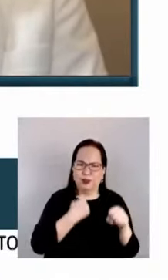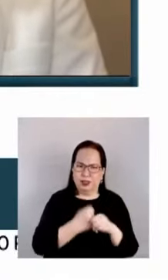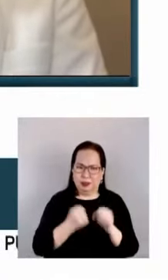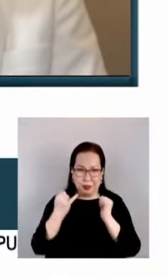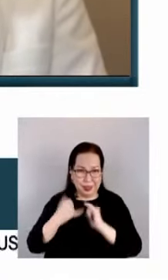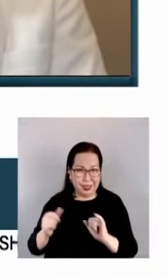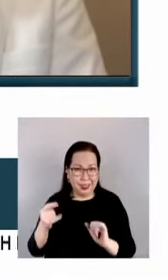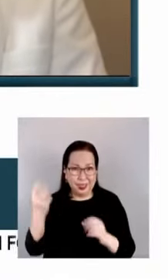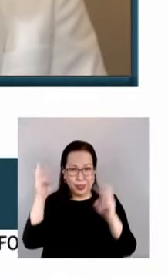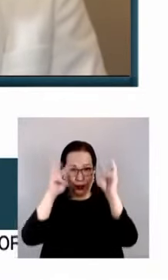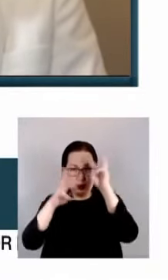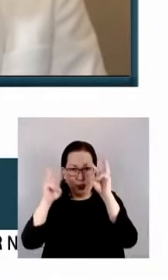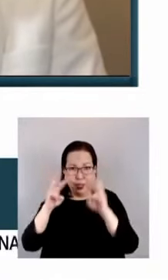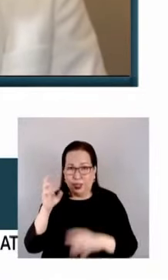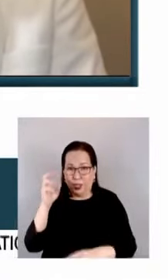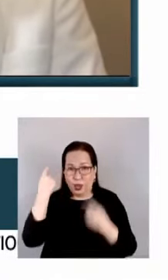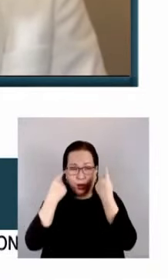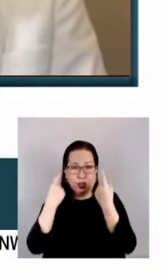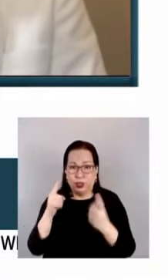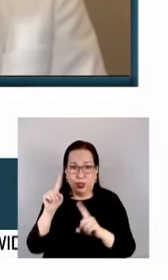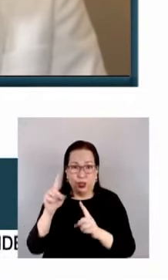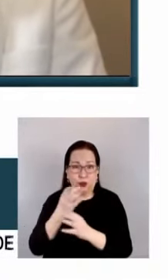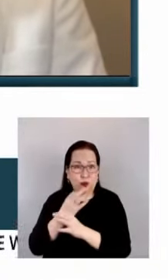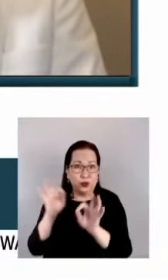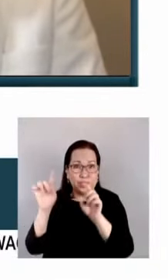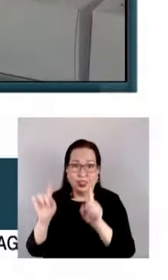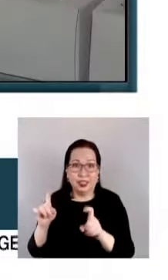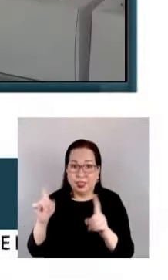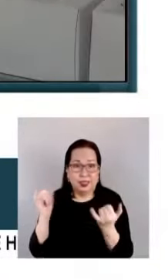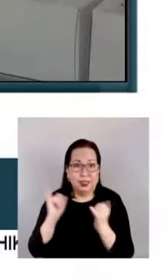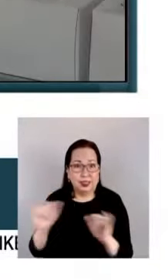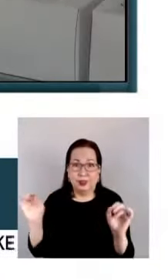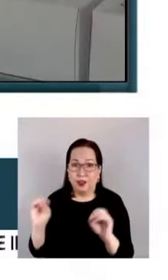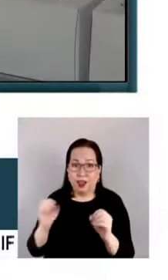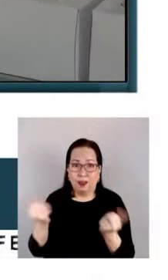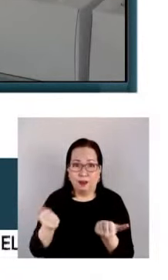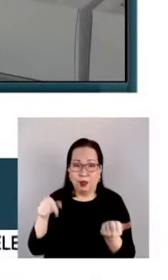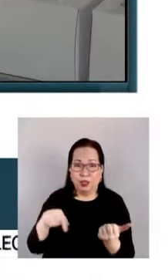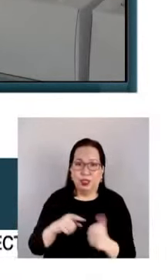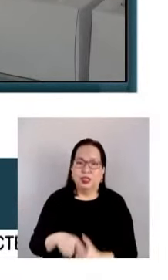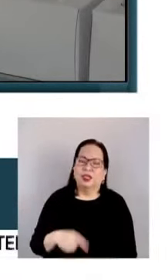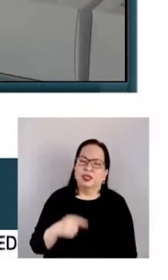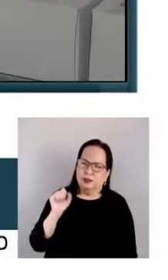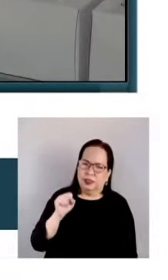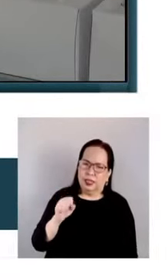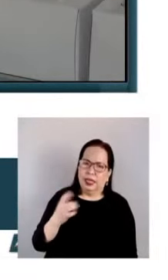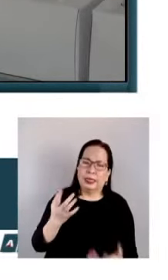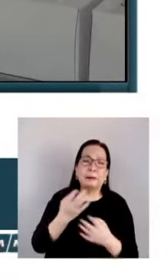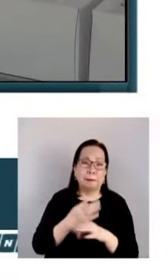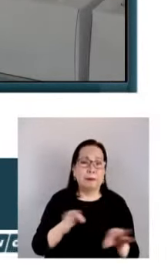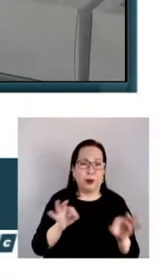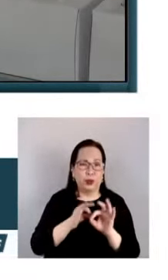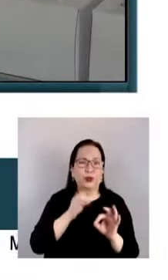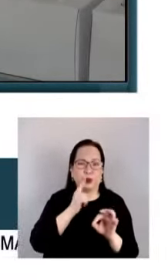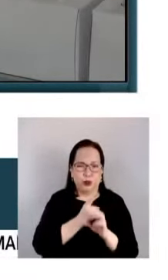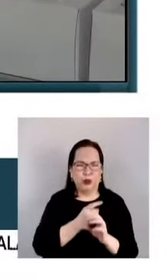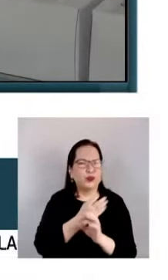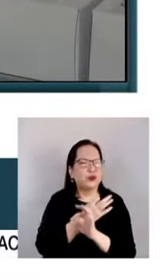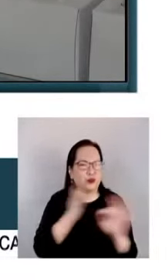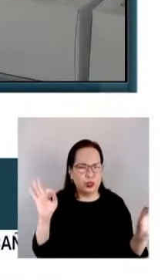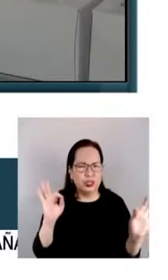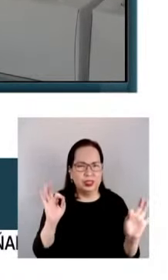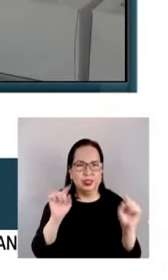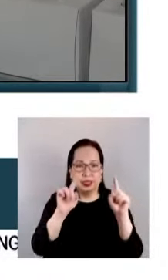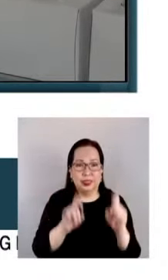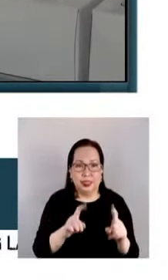The importance of having tests to be free is everyone can have access to it. Everyone